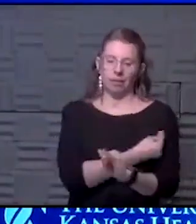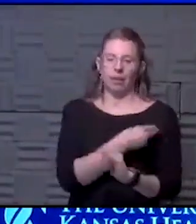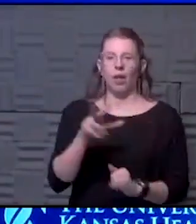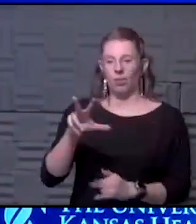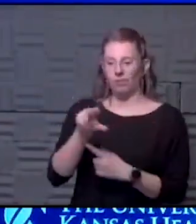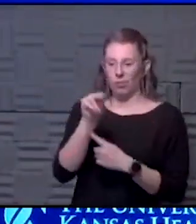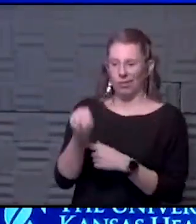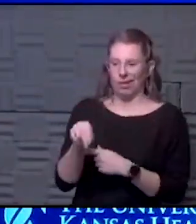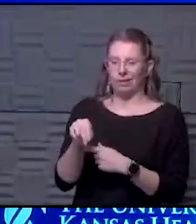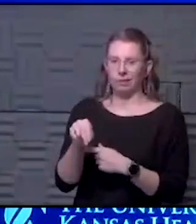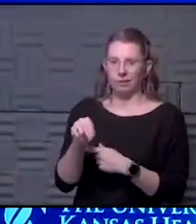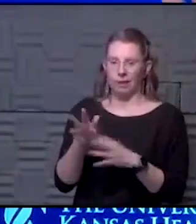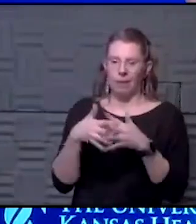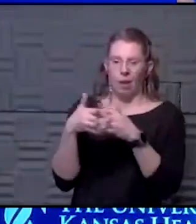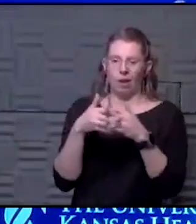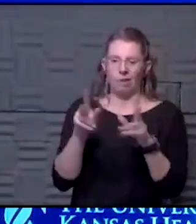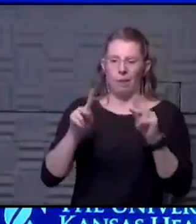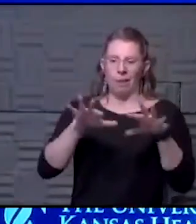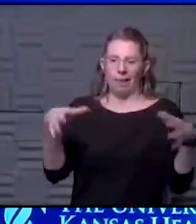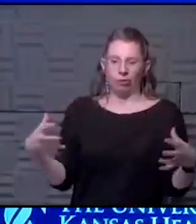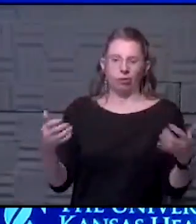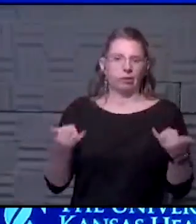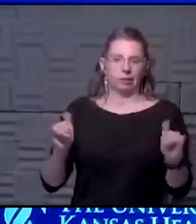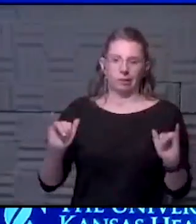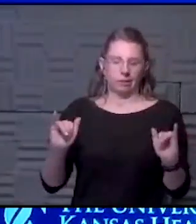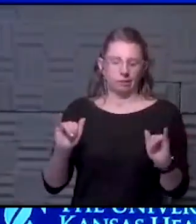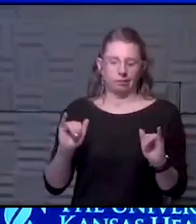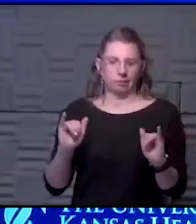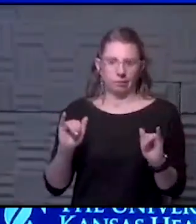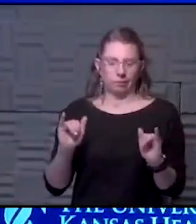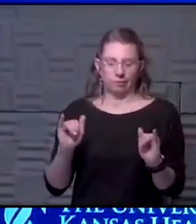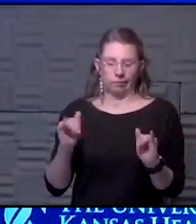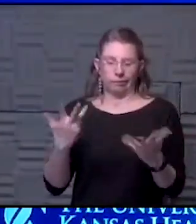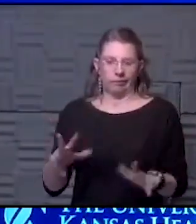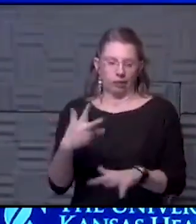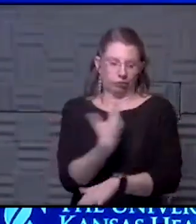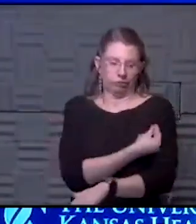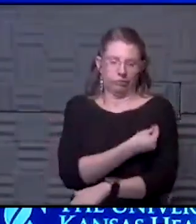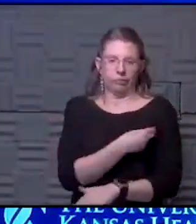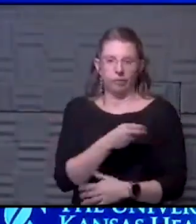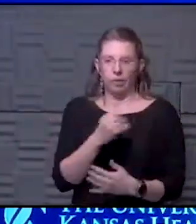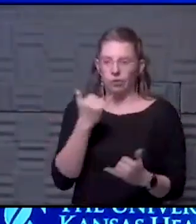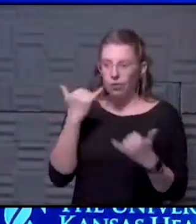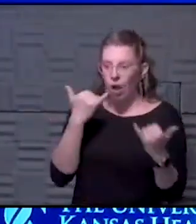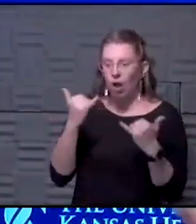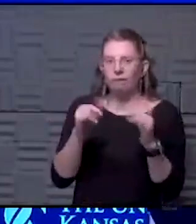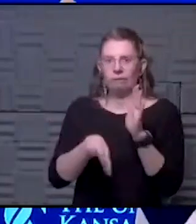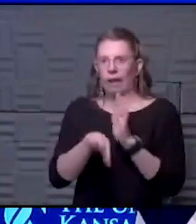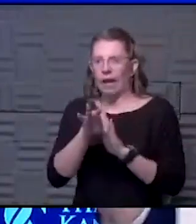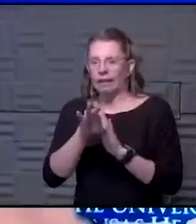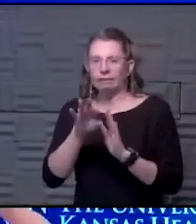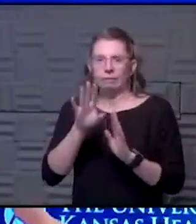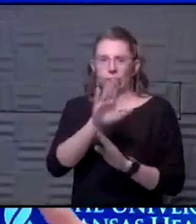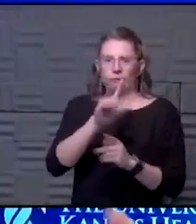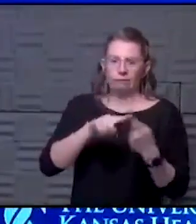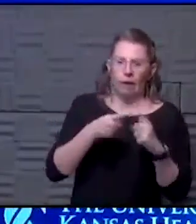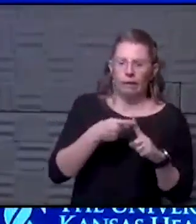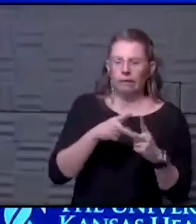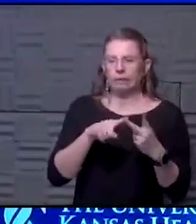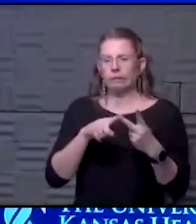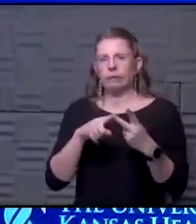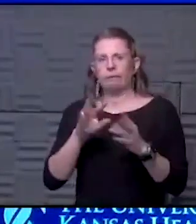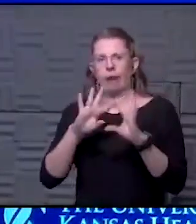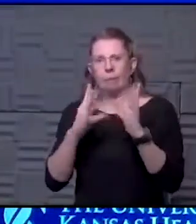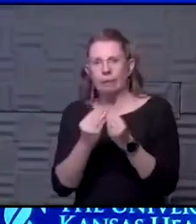American population. So I think there's plenty of choices out there. We can find All you some. have to do is find them, call your friends, your relatives, whatever, and just get them up here and get them